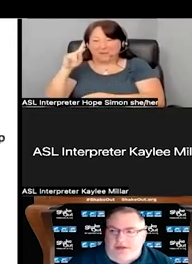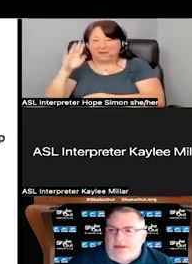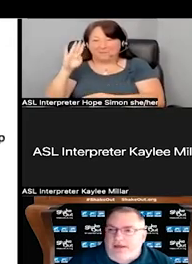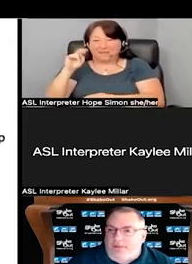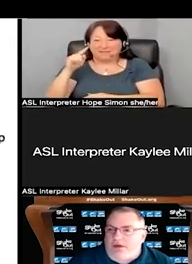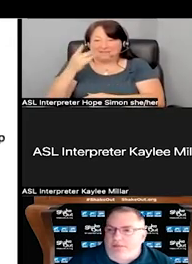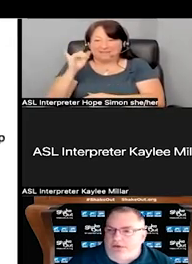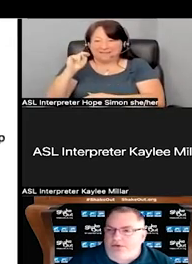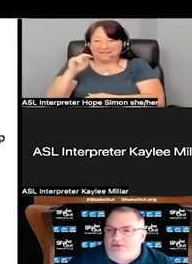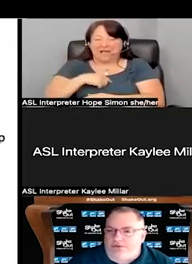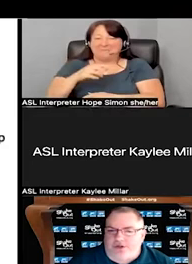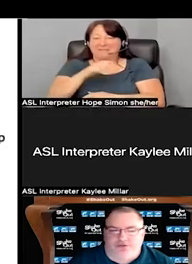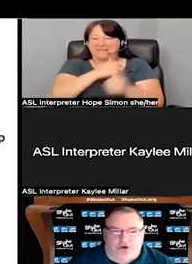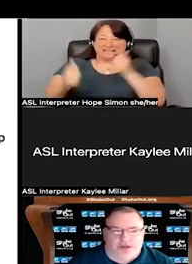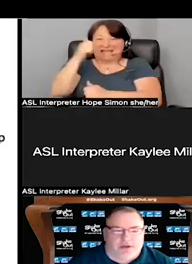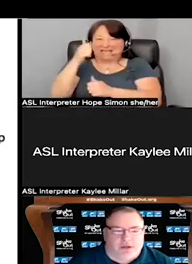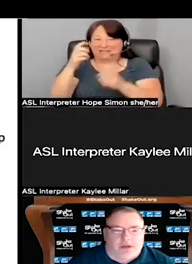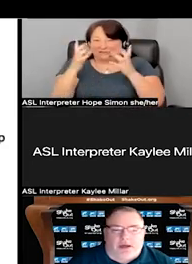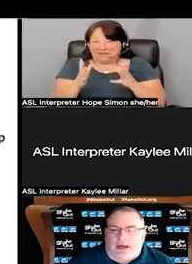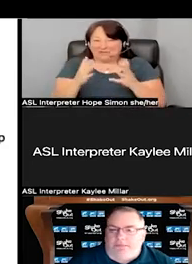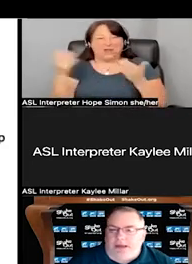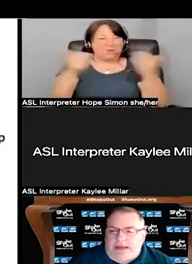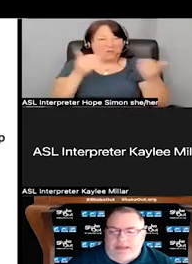Director. And again, welcome to those who've just joined